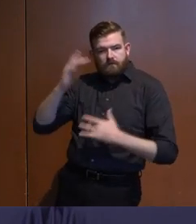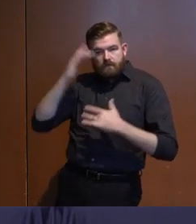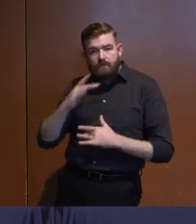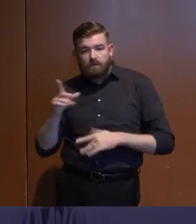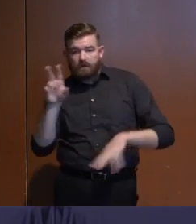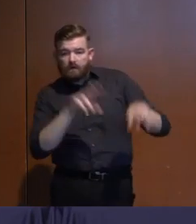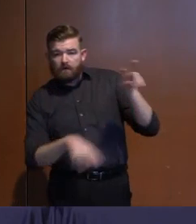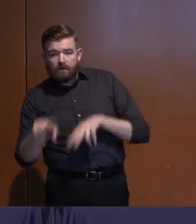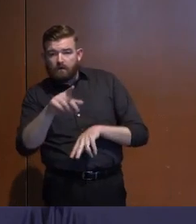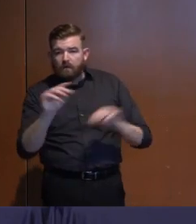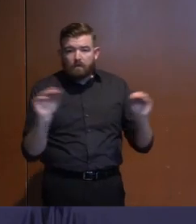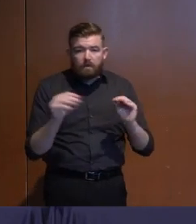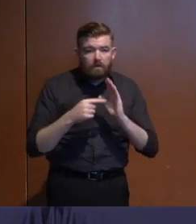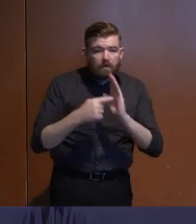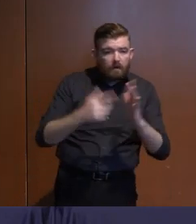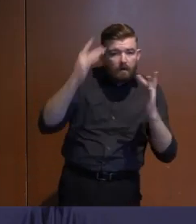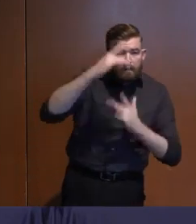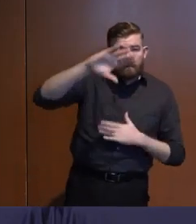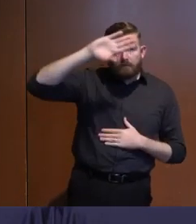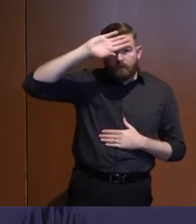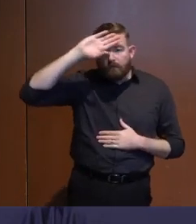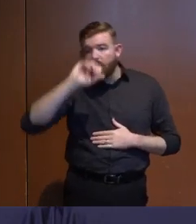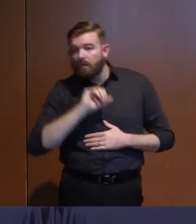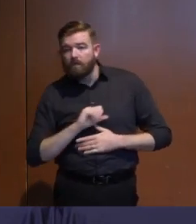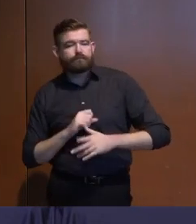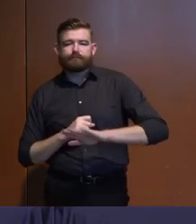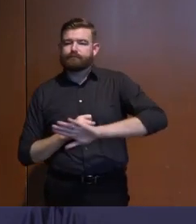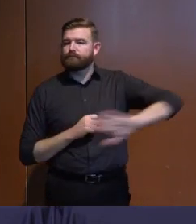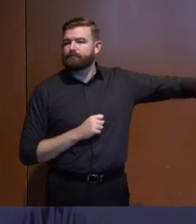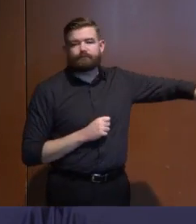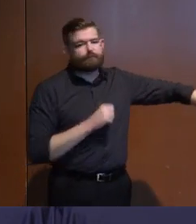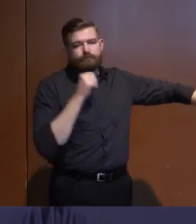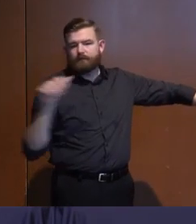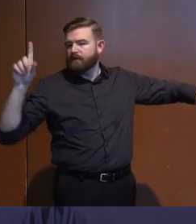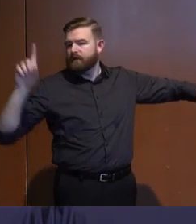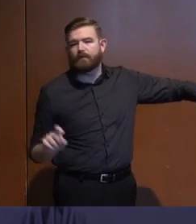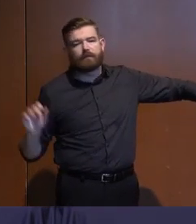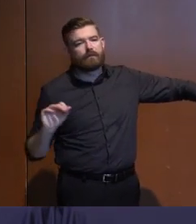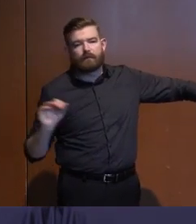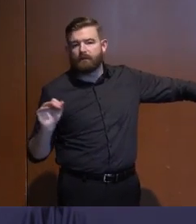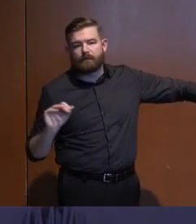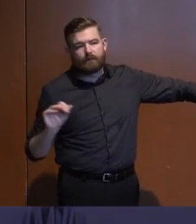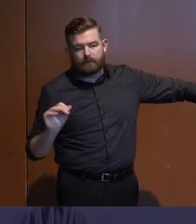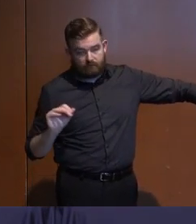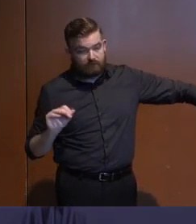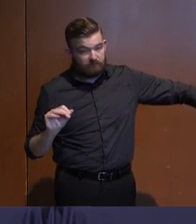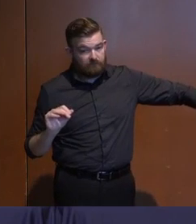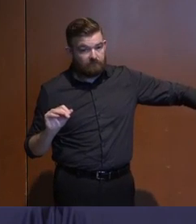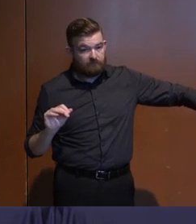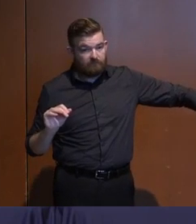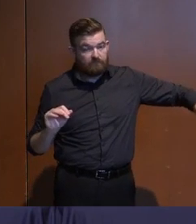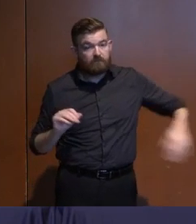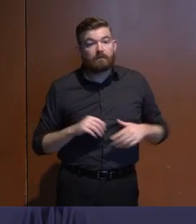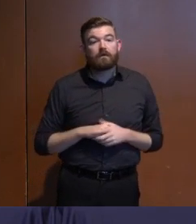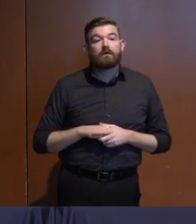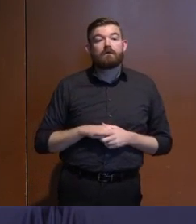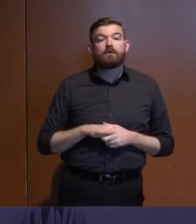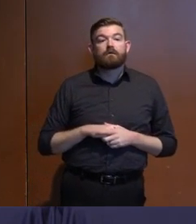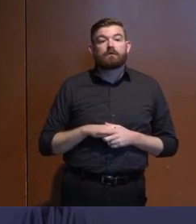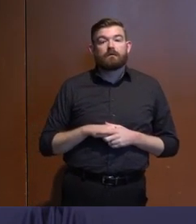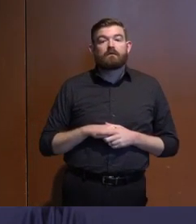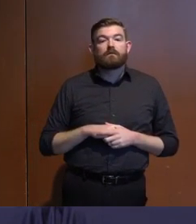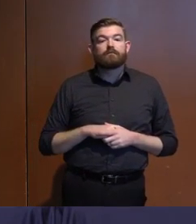symptoms, you are politely but firmly asked to leave the line. With the new staggered schedule for these sites, I will note,